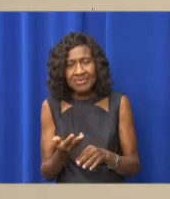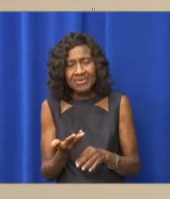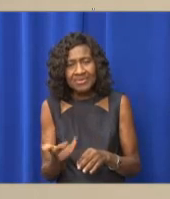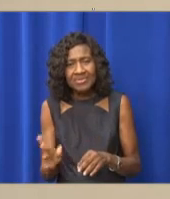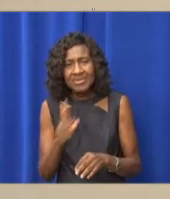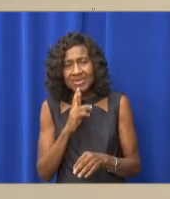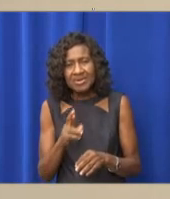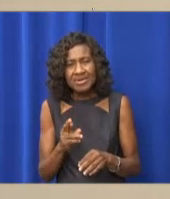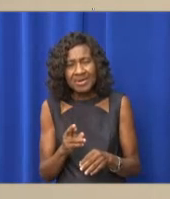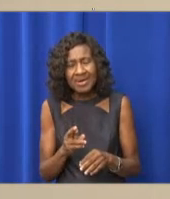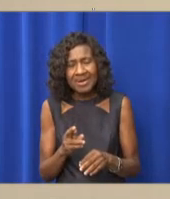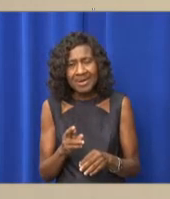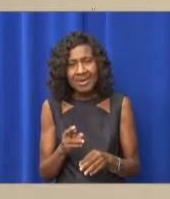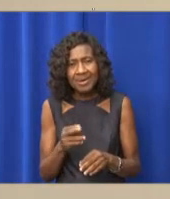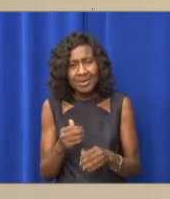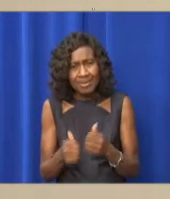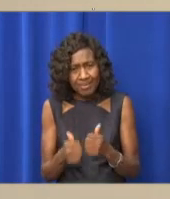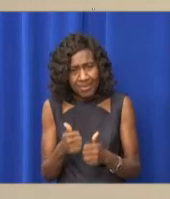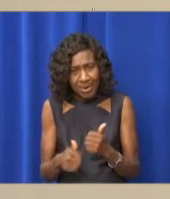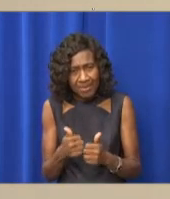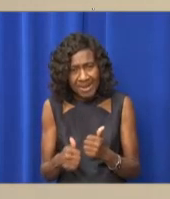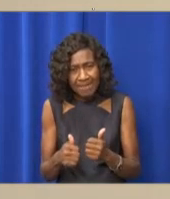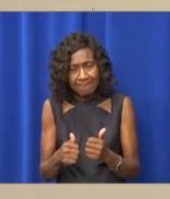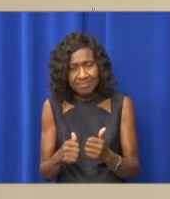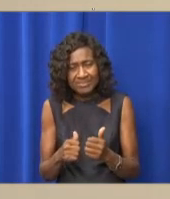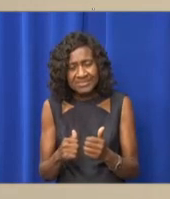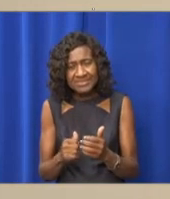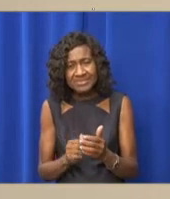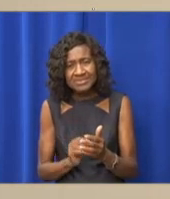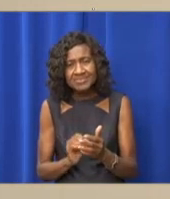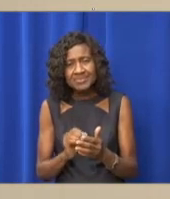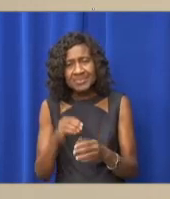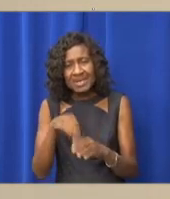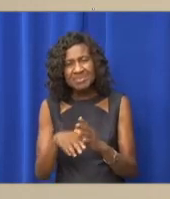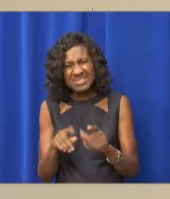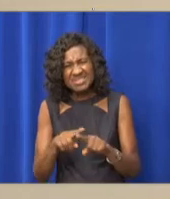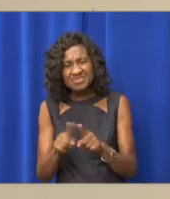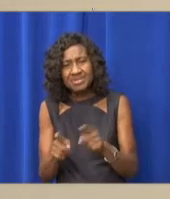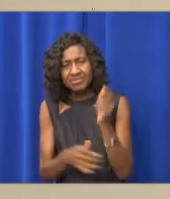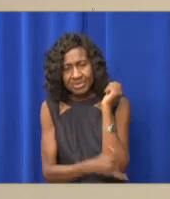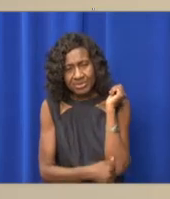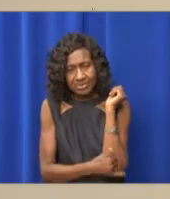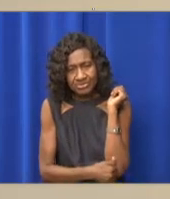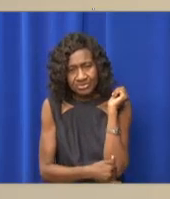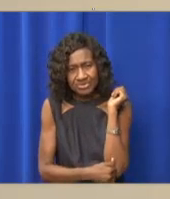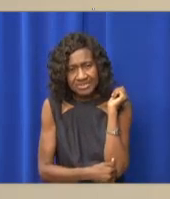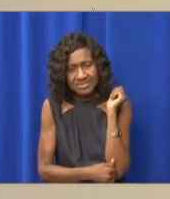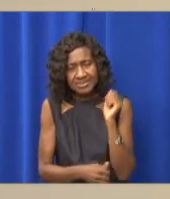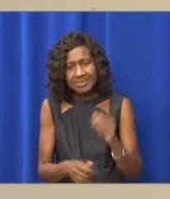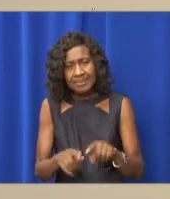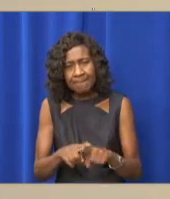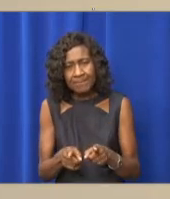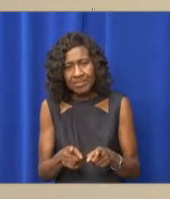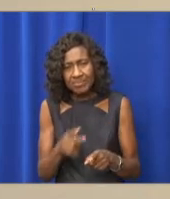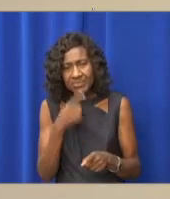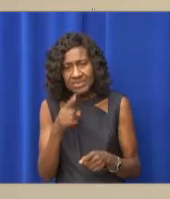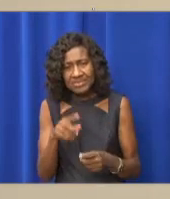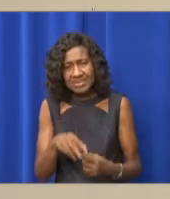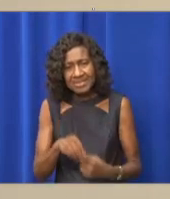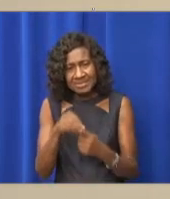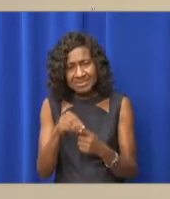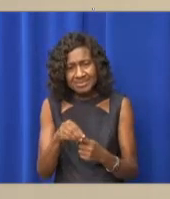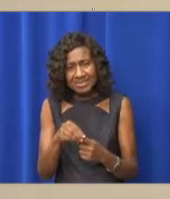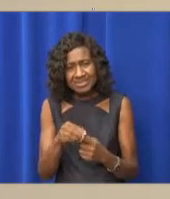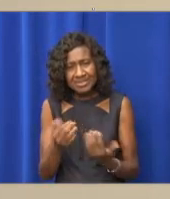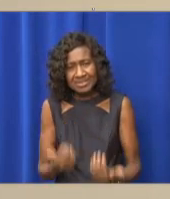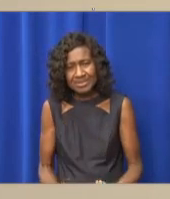that Cayman continues to be well supplied with whatever we need. So I wouldn't, and especially since just about